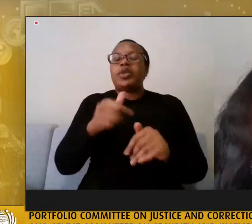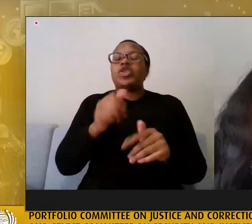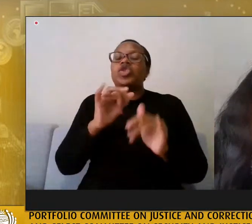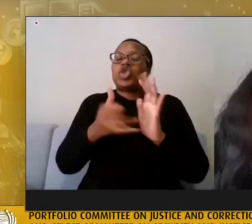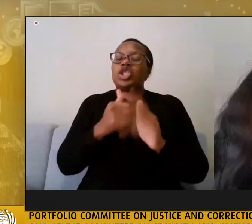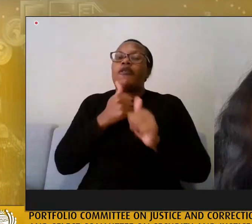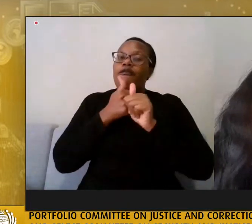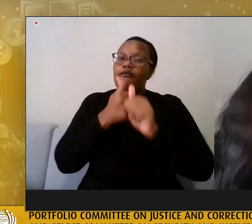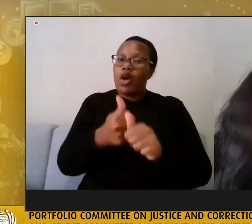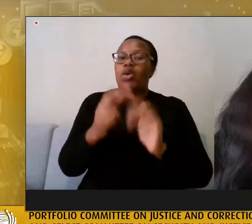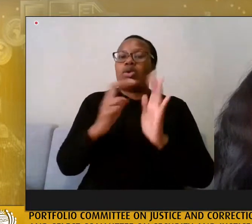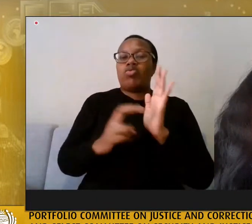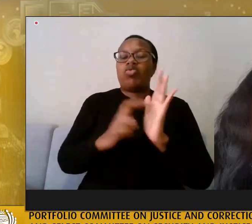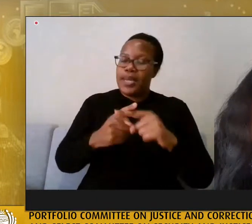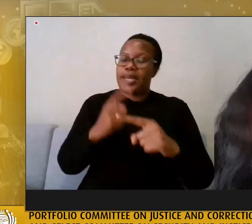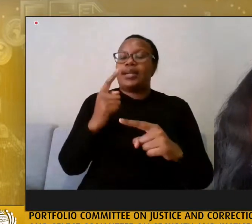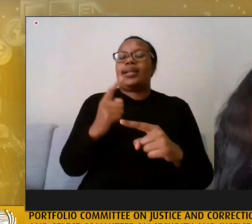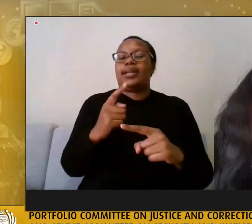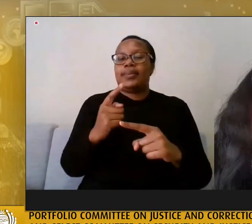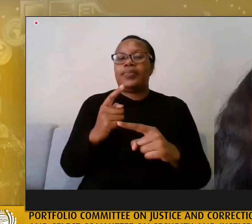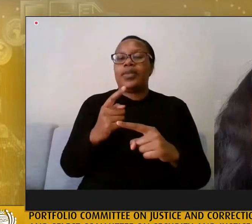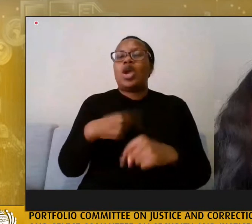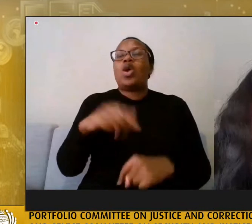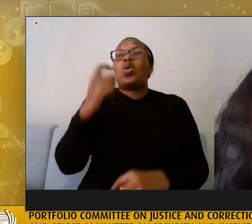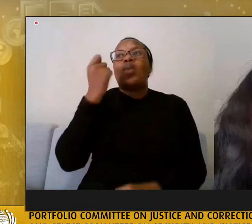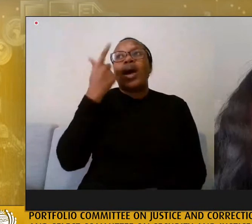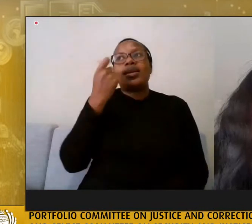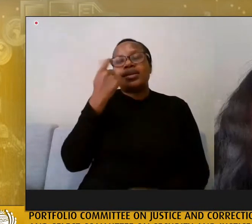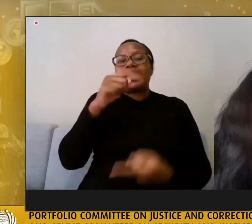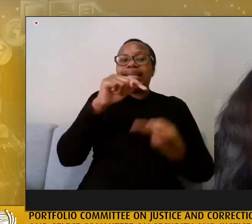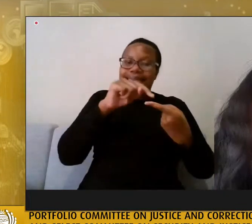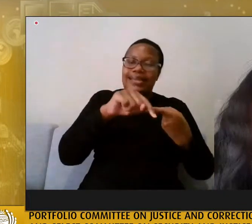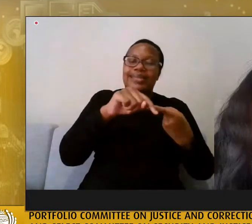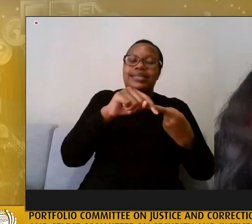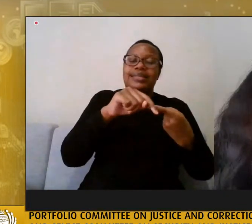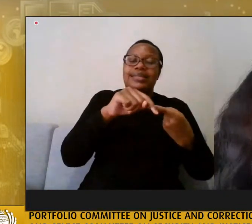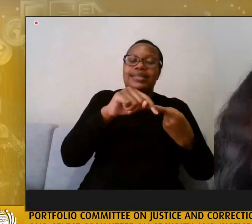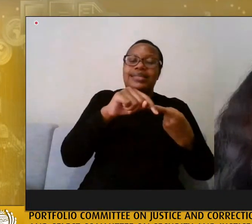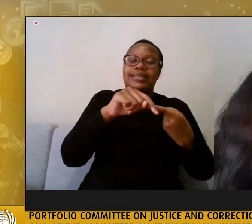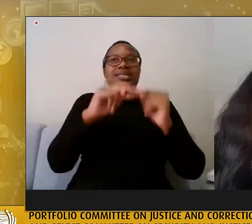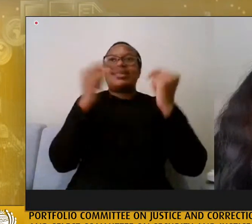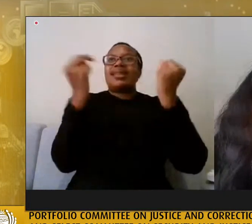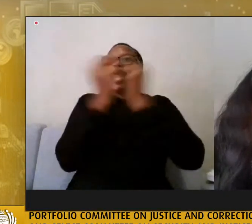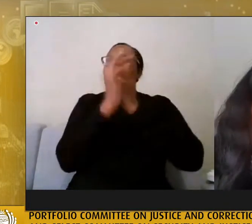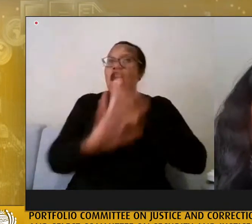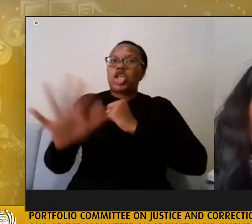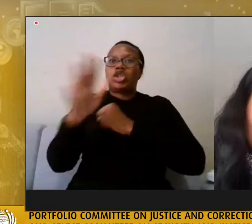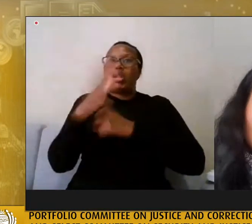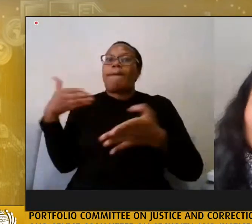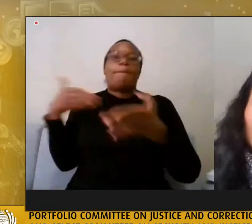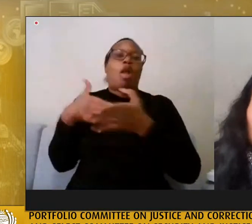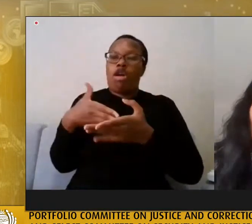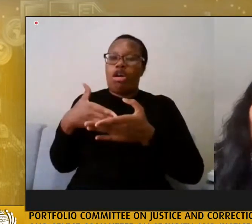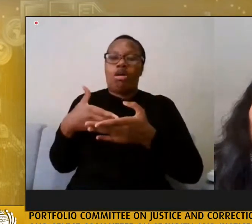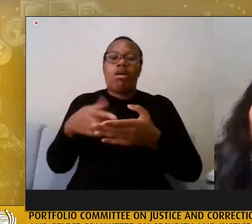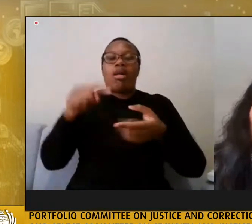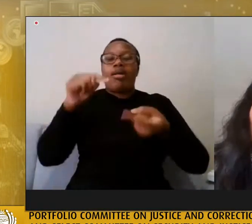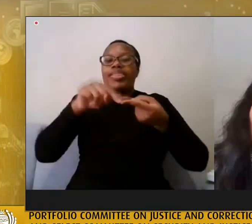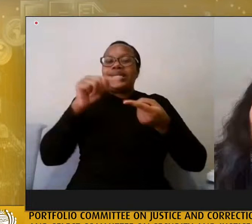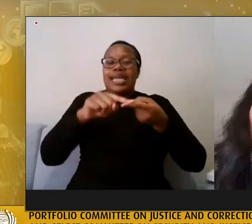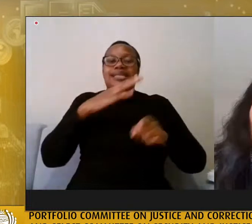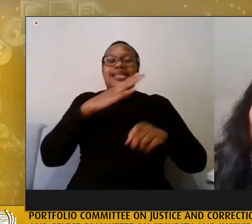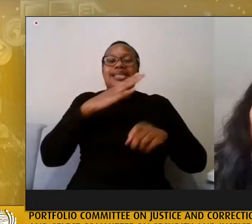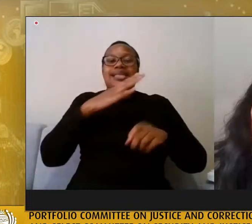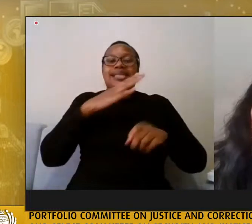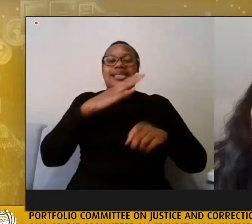immediately. We understand the test situation because it's a national blockage, that the time lag it takes, it's long. That